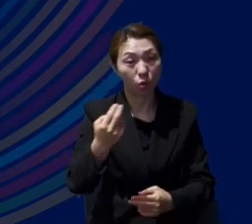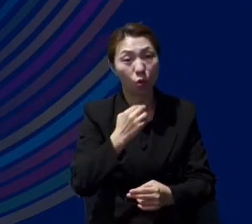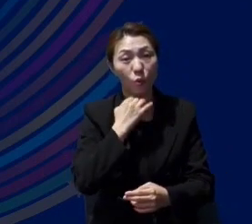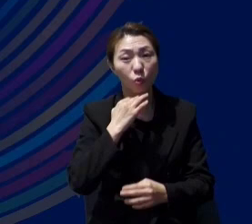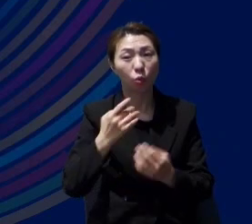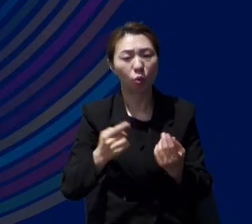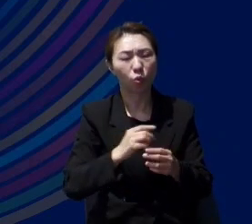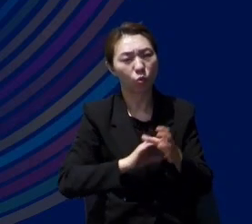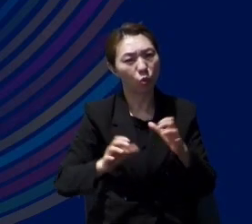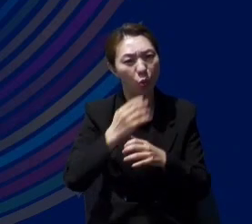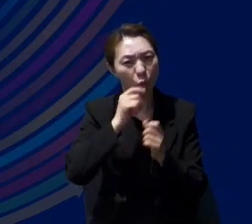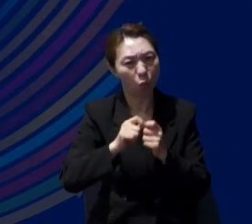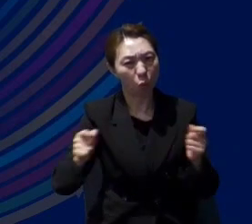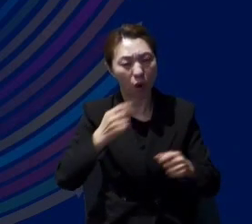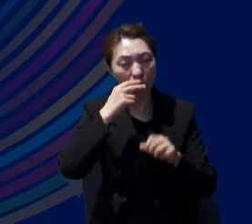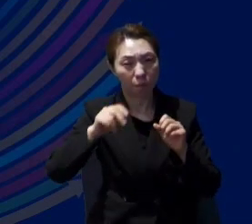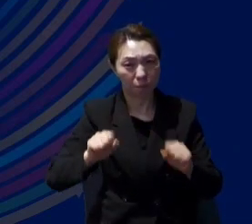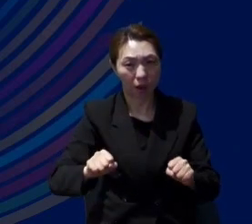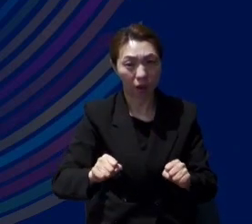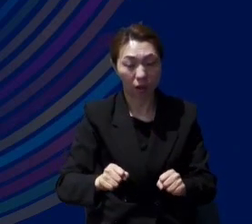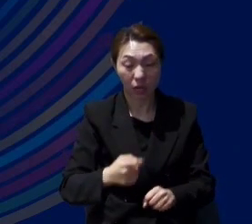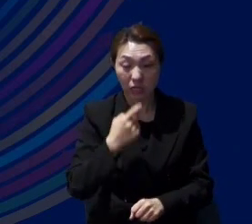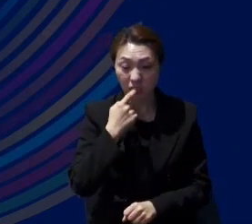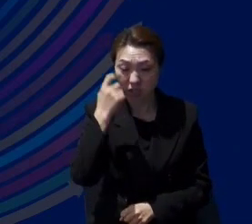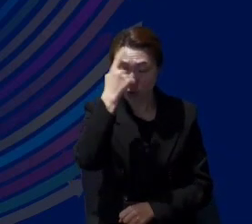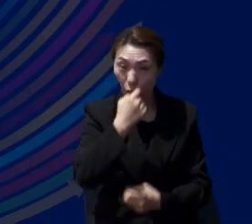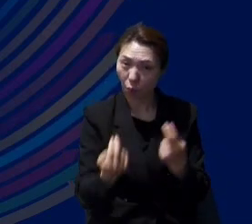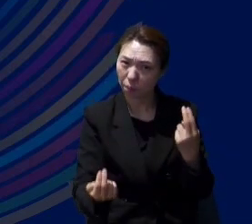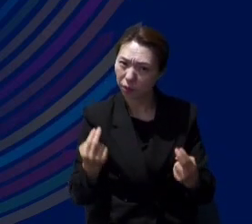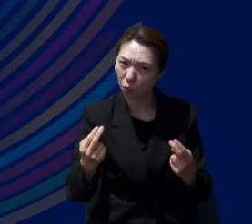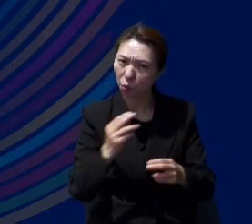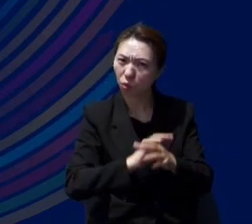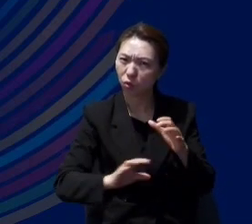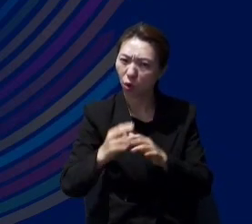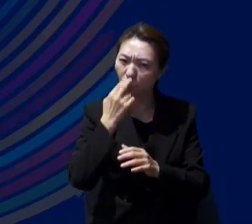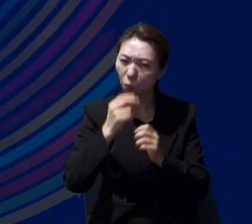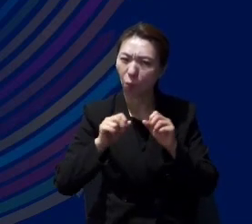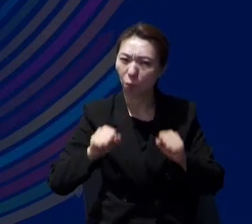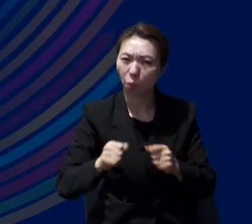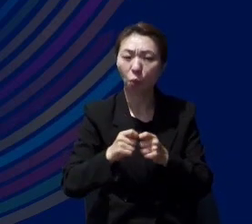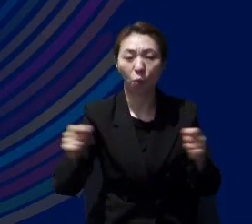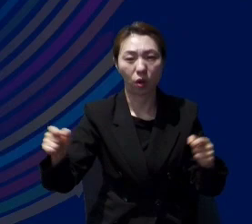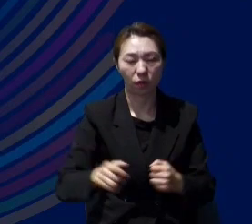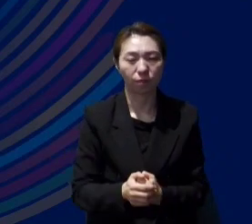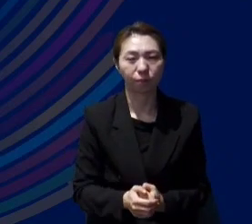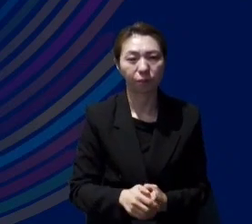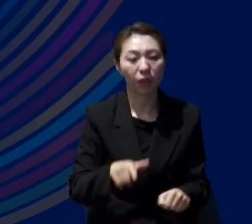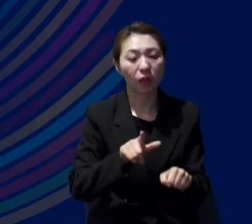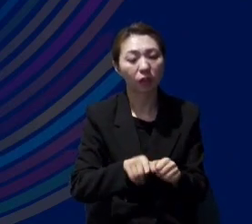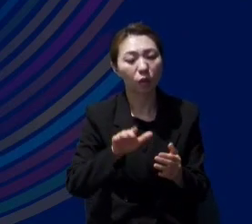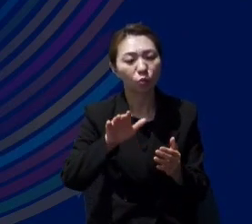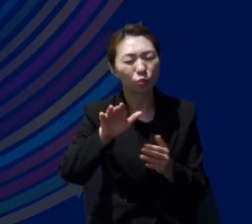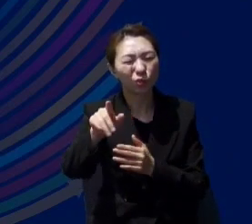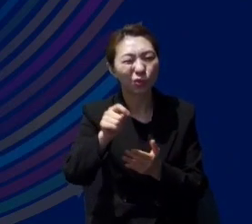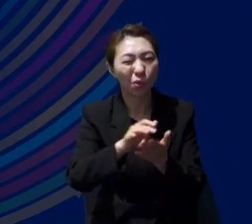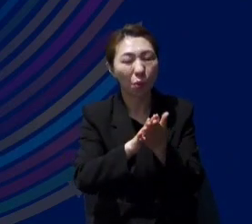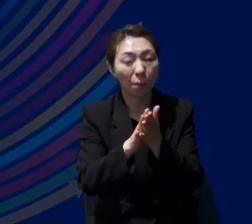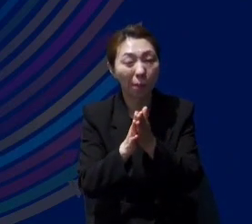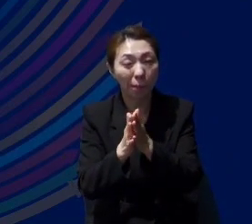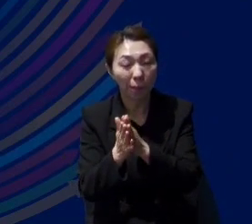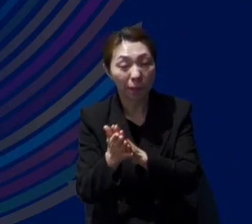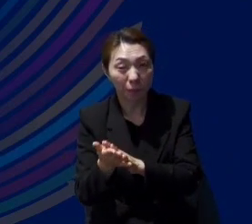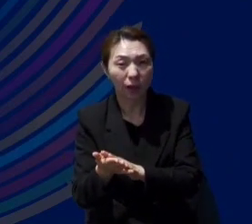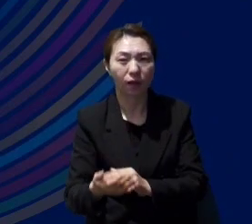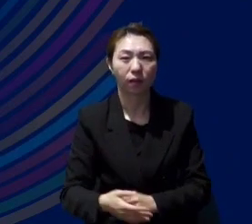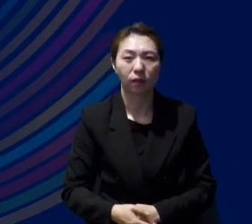population. You can see too that the trends have been a little bit different over time. So some of these gaps between different groups have changed